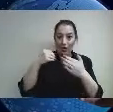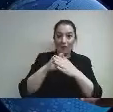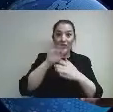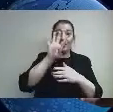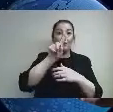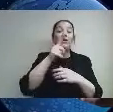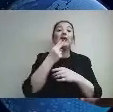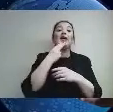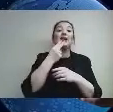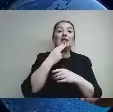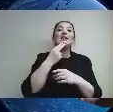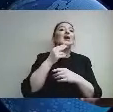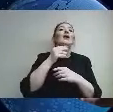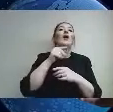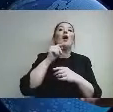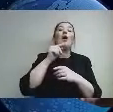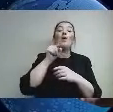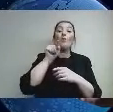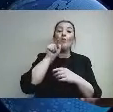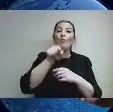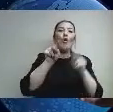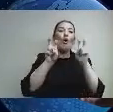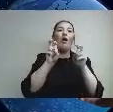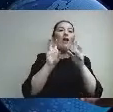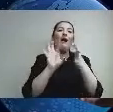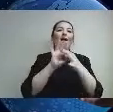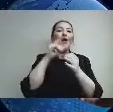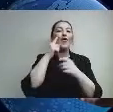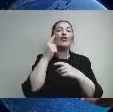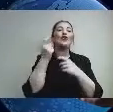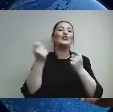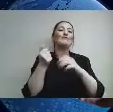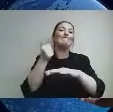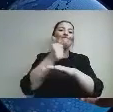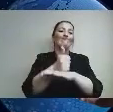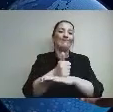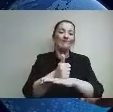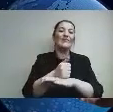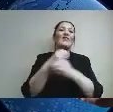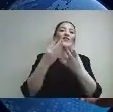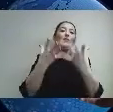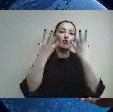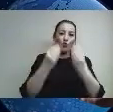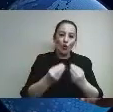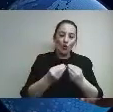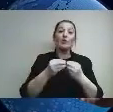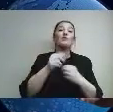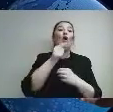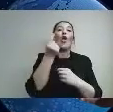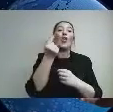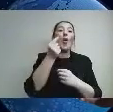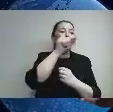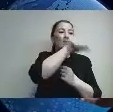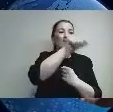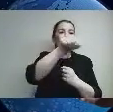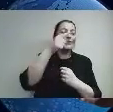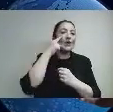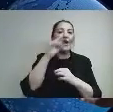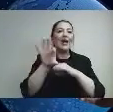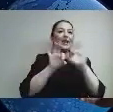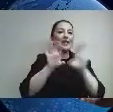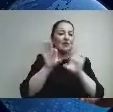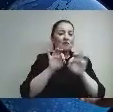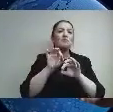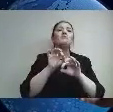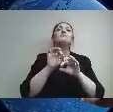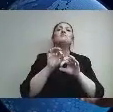40 women for that sense. And when you look at the reports of surveillance and observation,